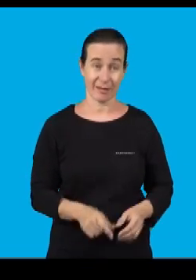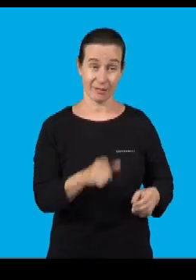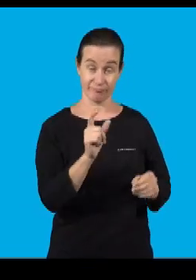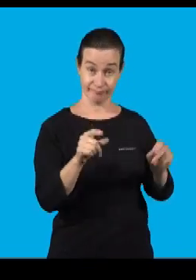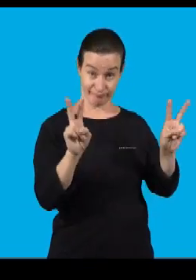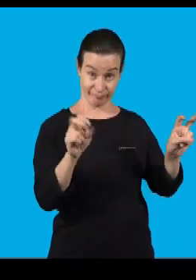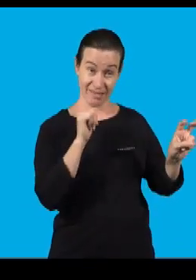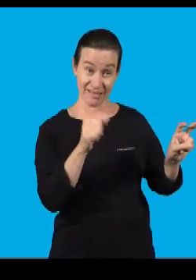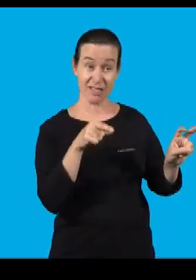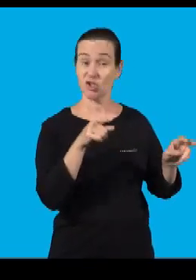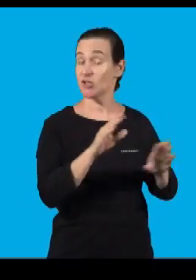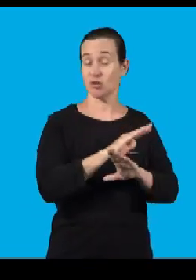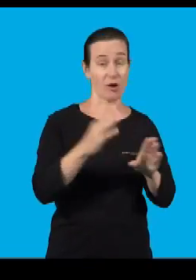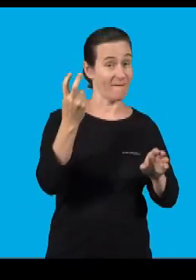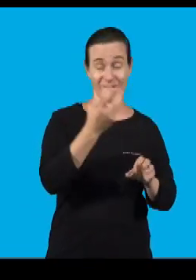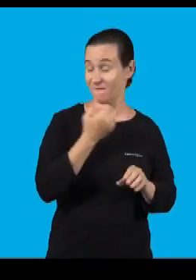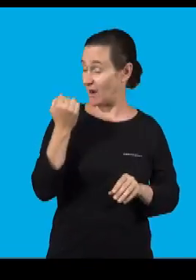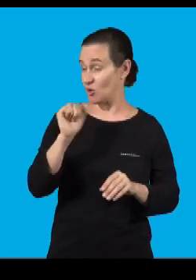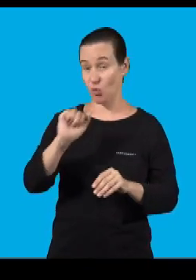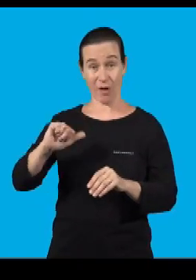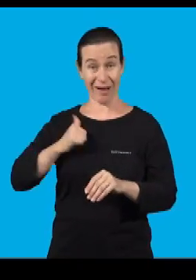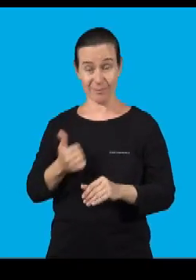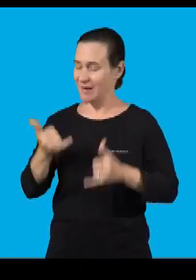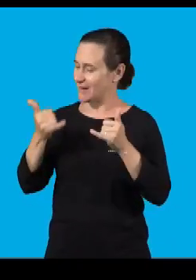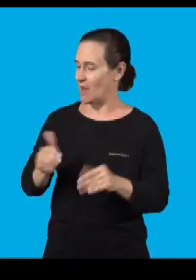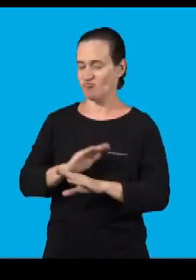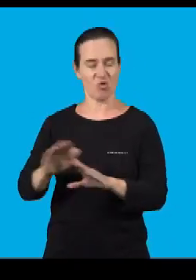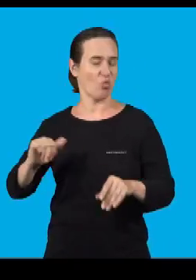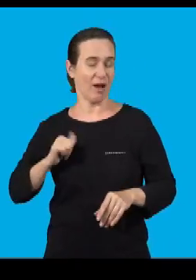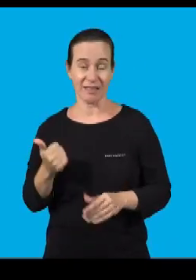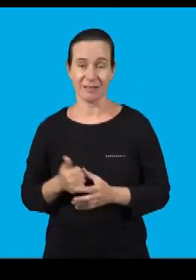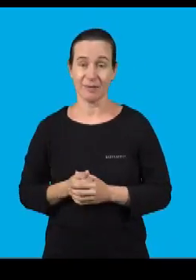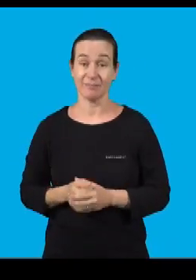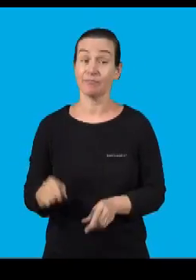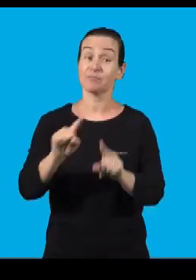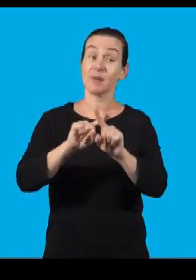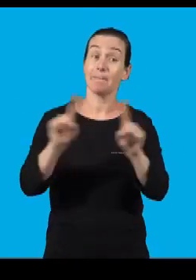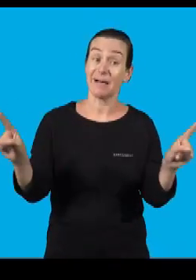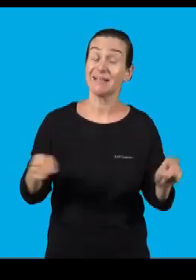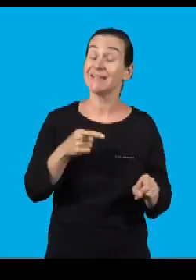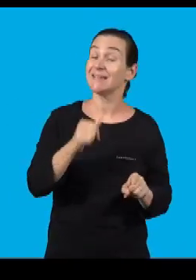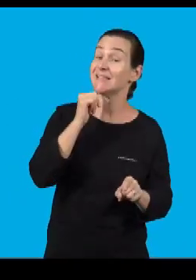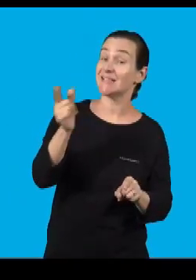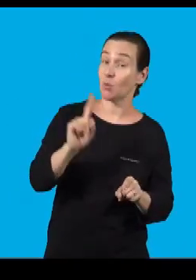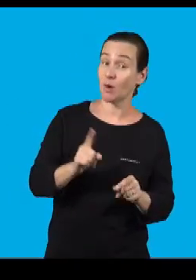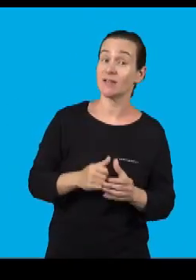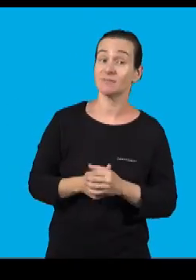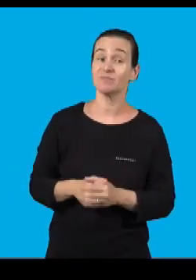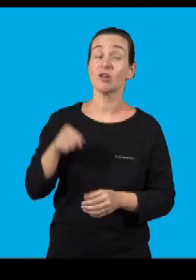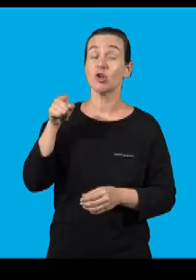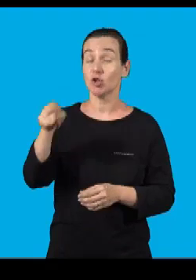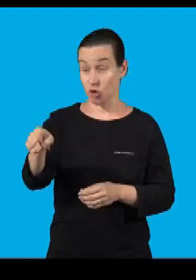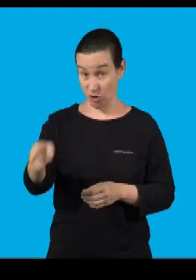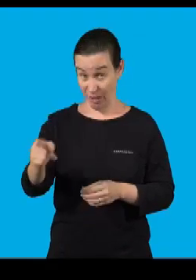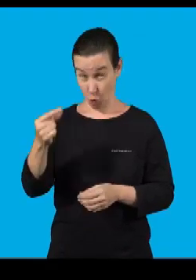she does not find a husband, all right? She has no husband now, okay? But he also says